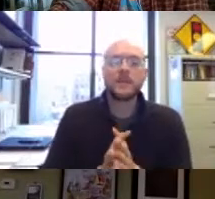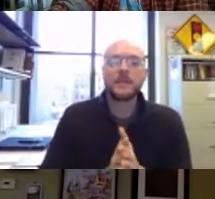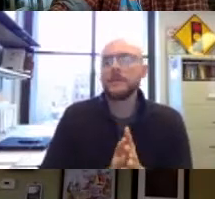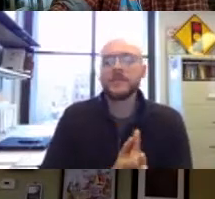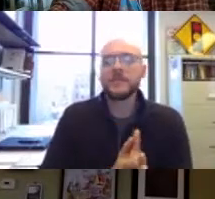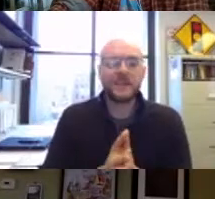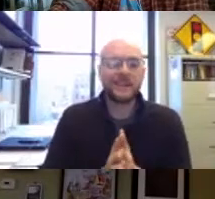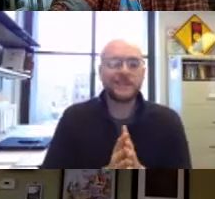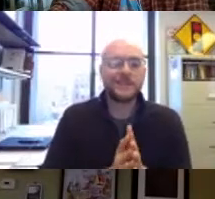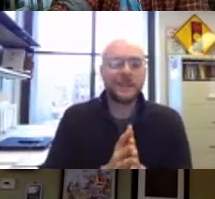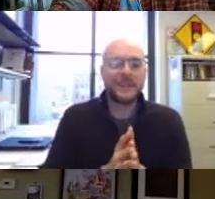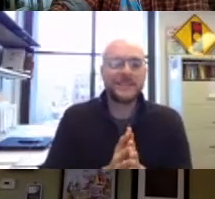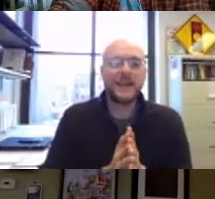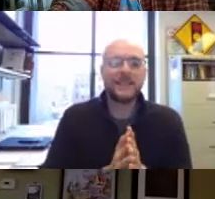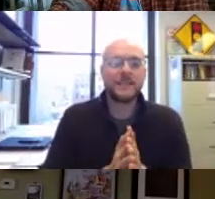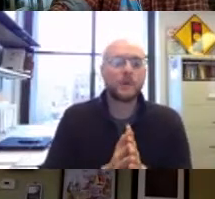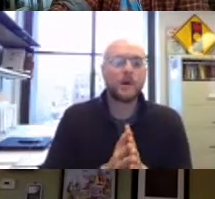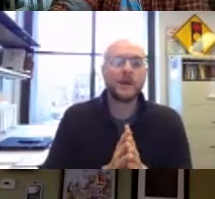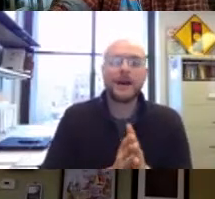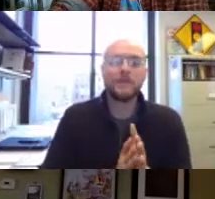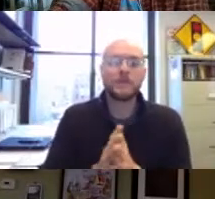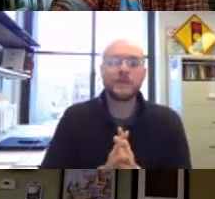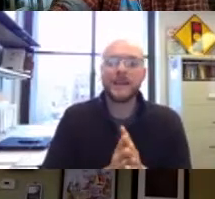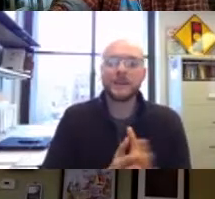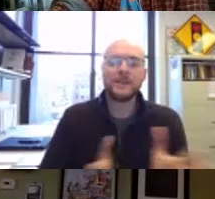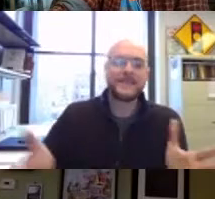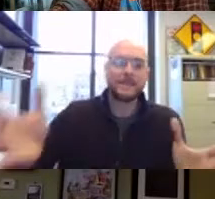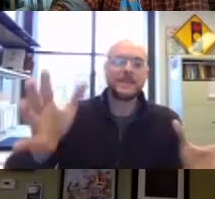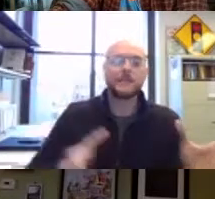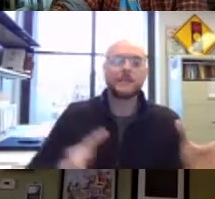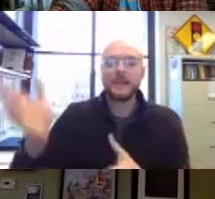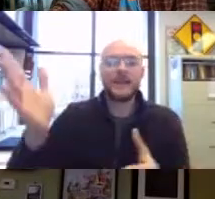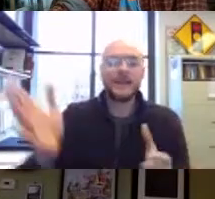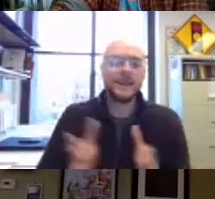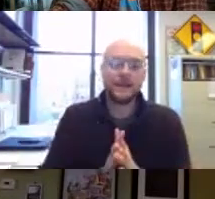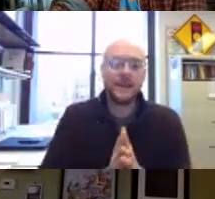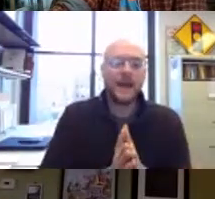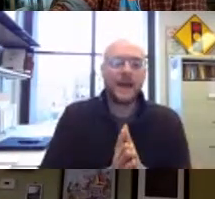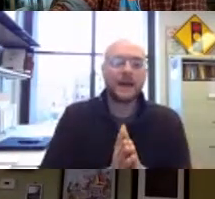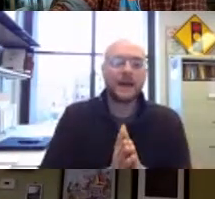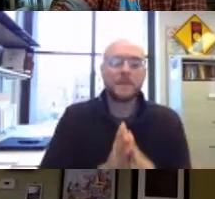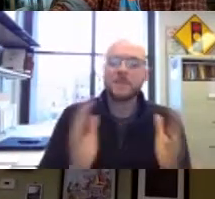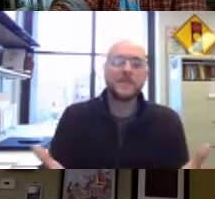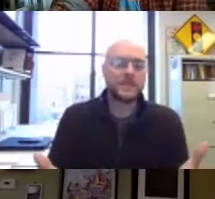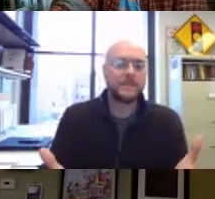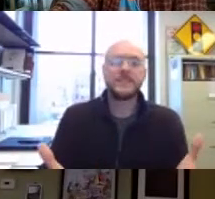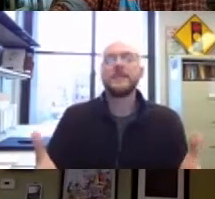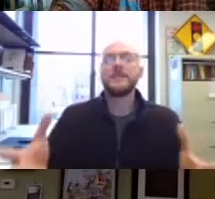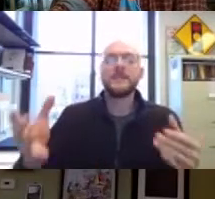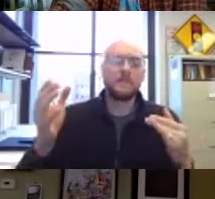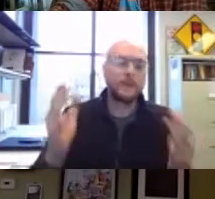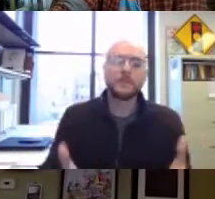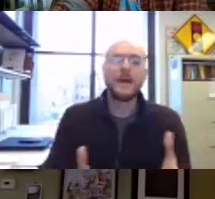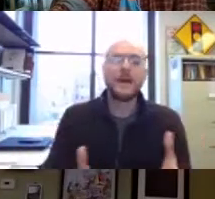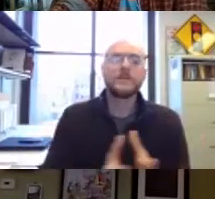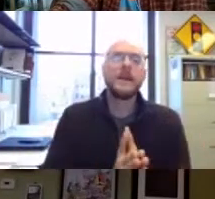once all the detailed engineering goes into place that these will all work out once we look at turning templates and radii and emergency